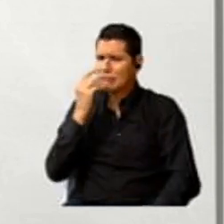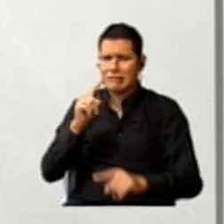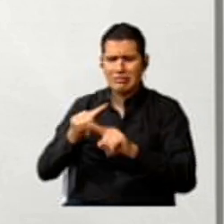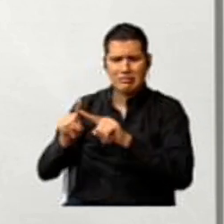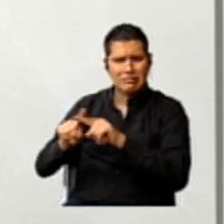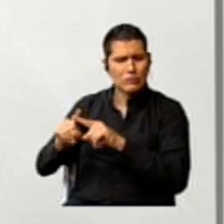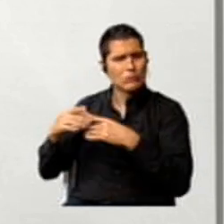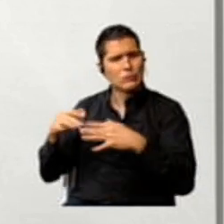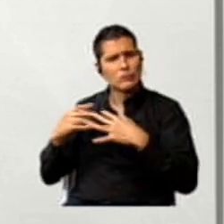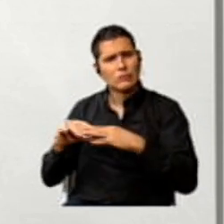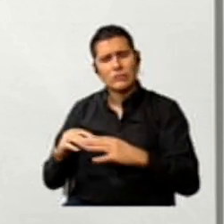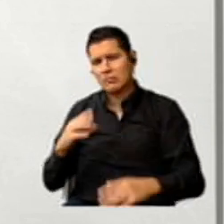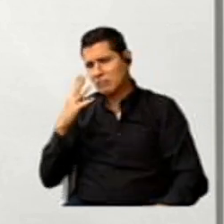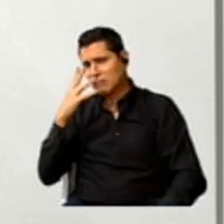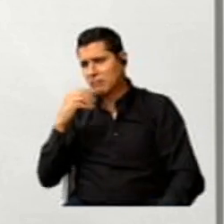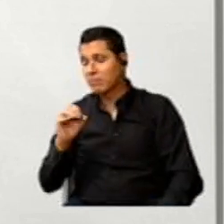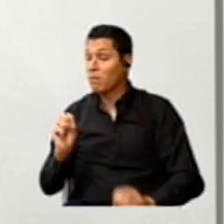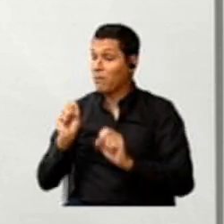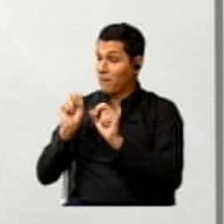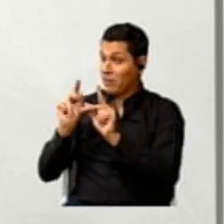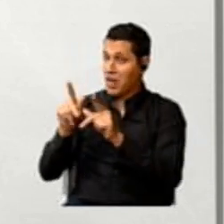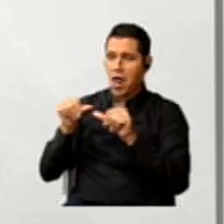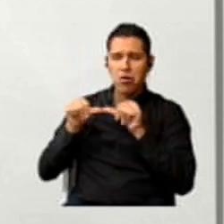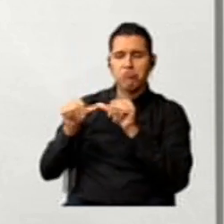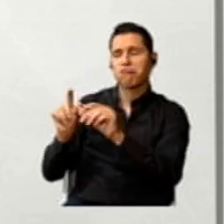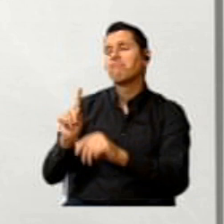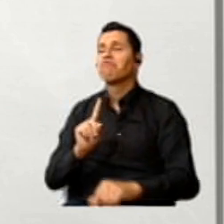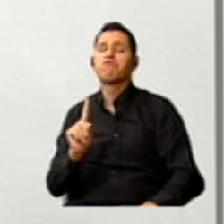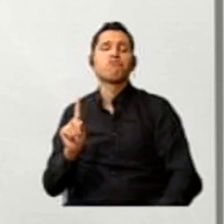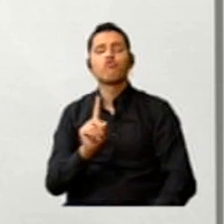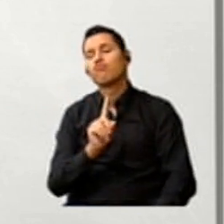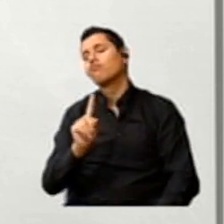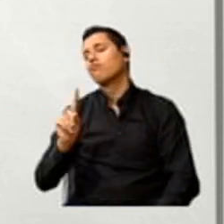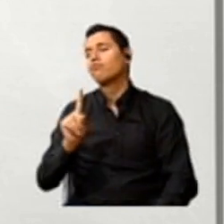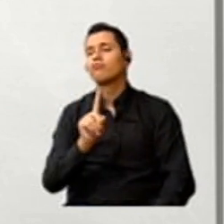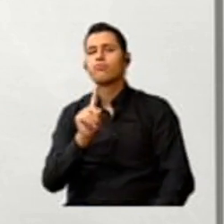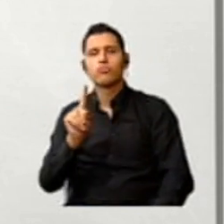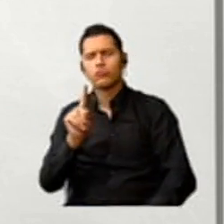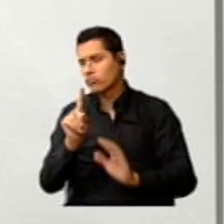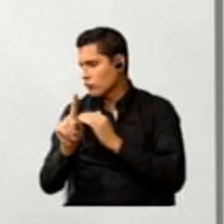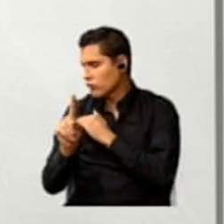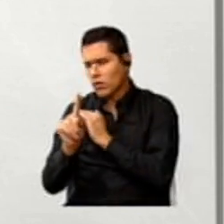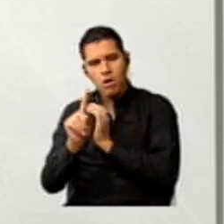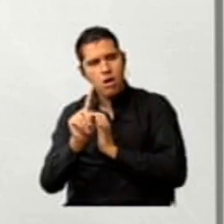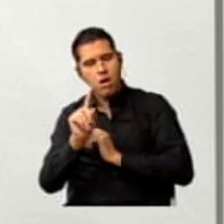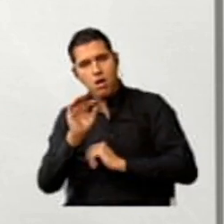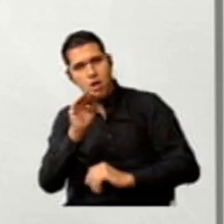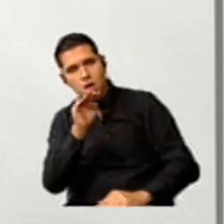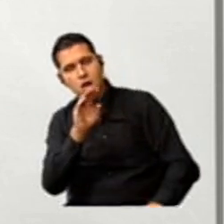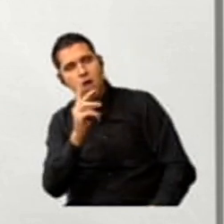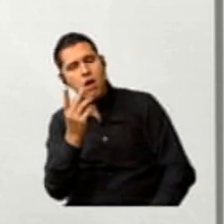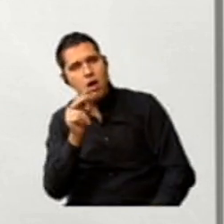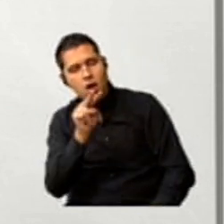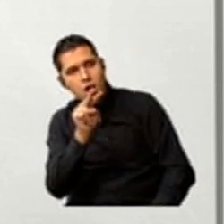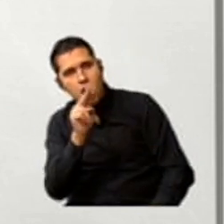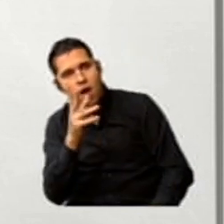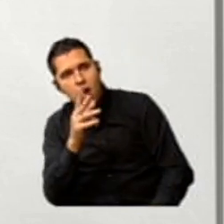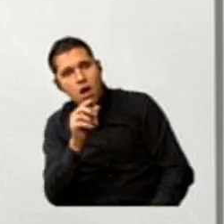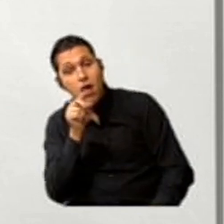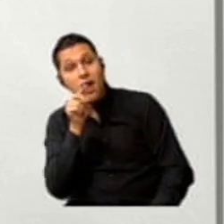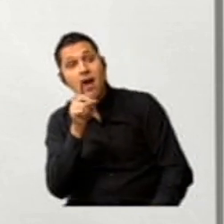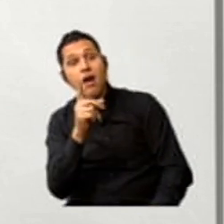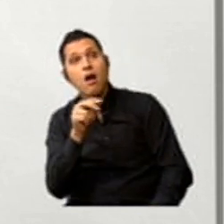things. Okay, continue. Look, look, Waldo. This is the